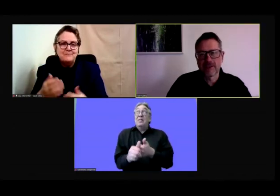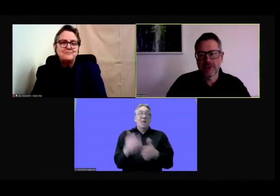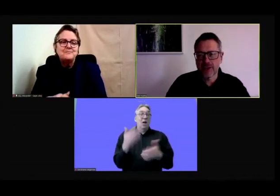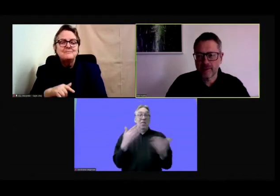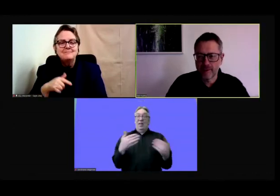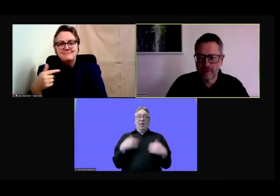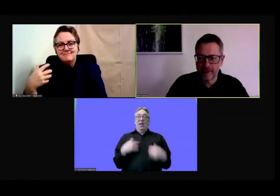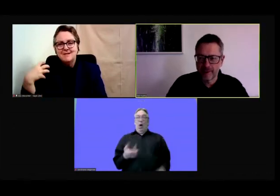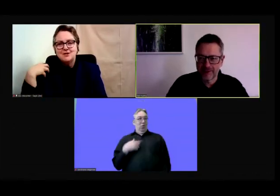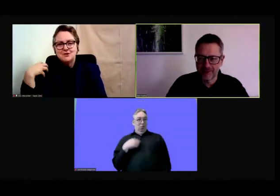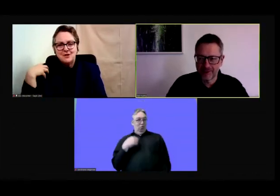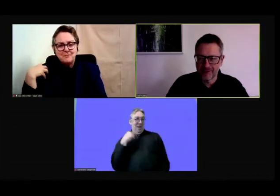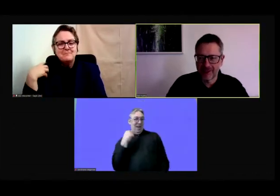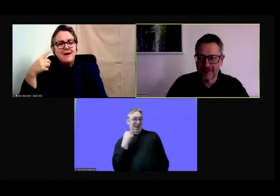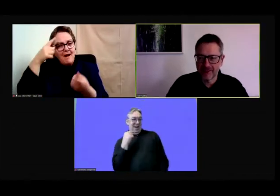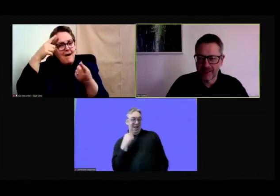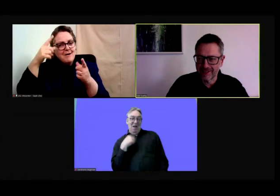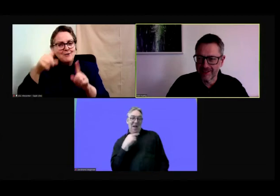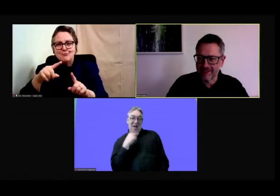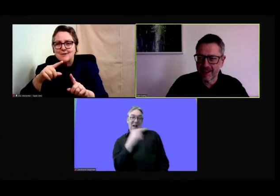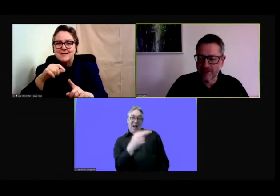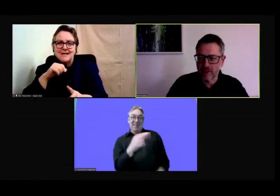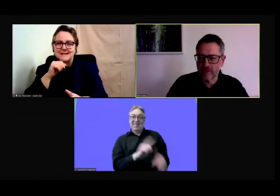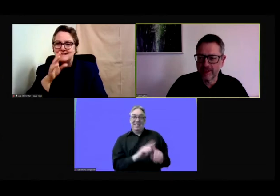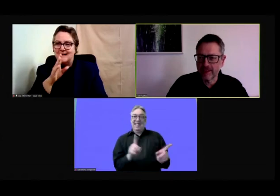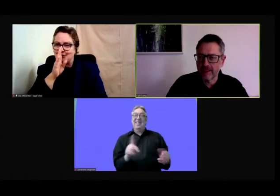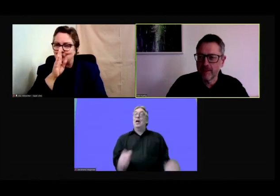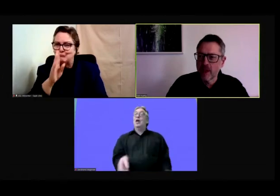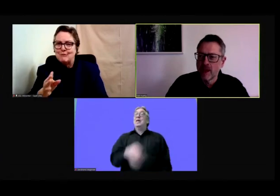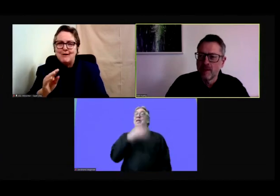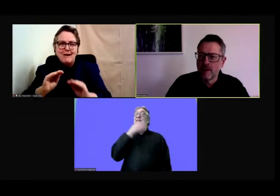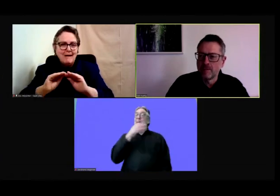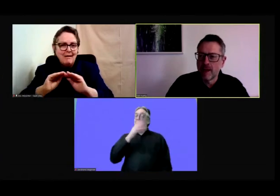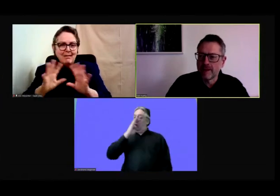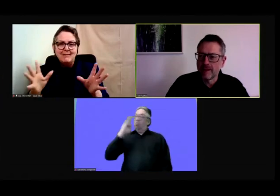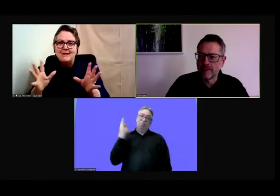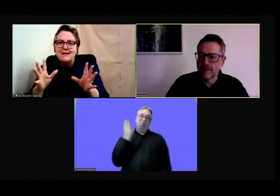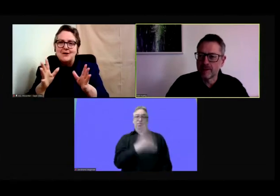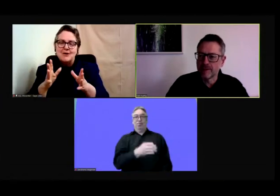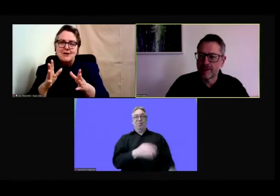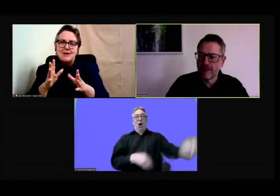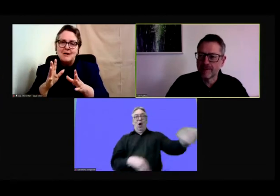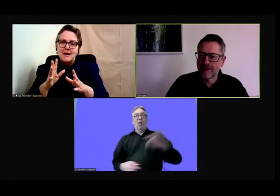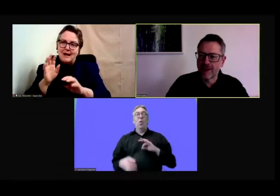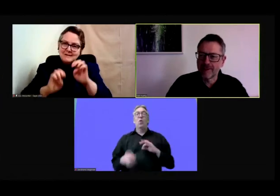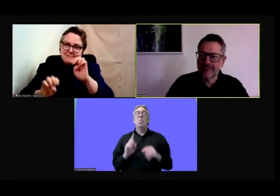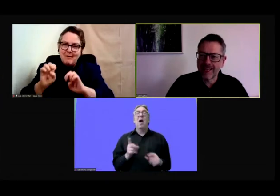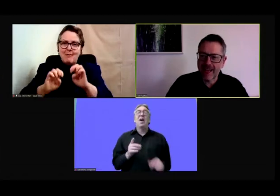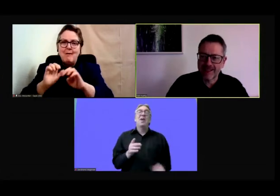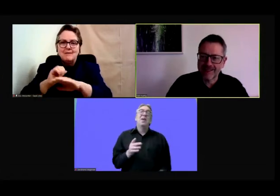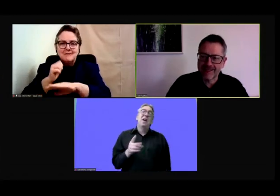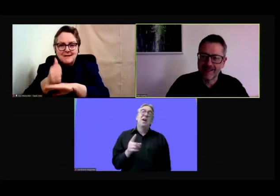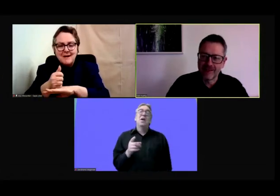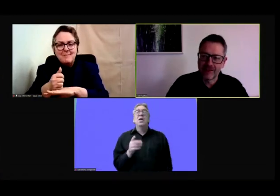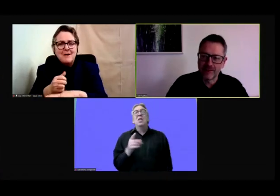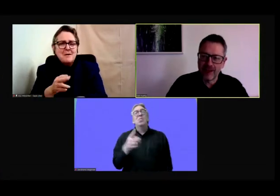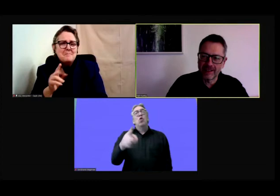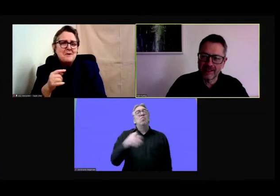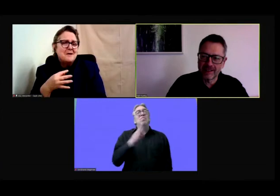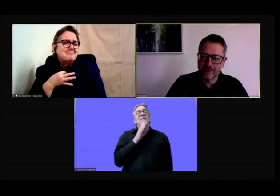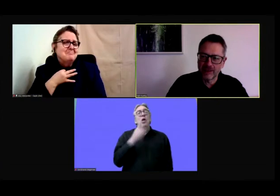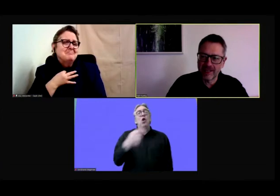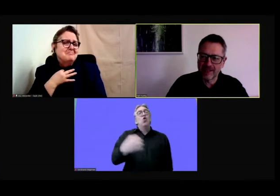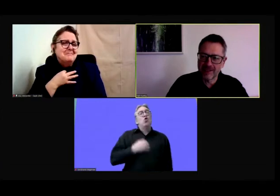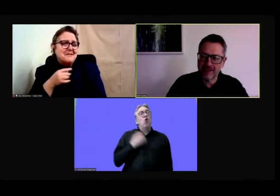I agree. It's not straightforward to try to get it as experimentally. Yeah. But if you have to have a guess, do